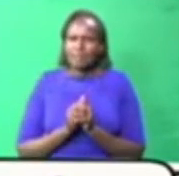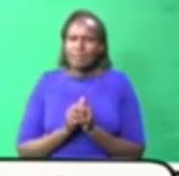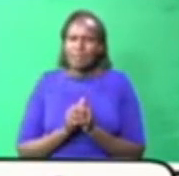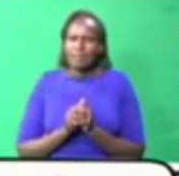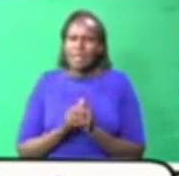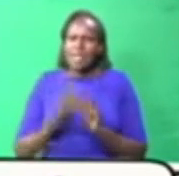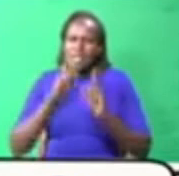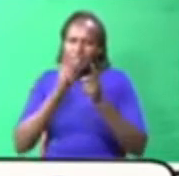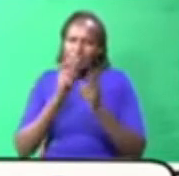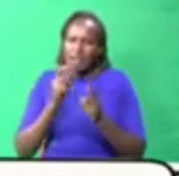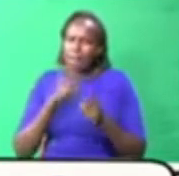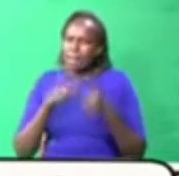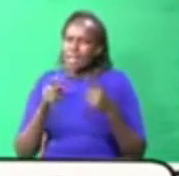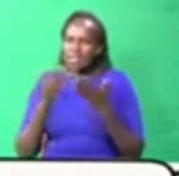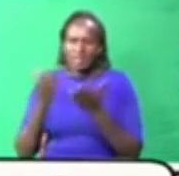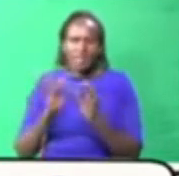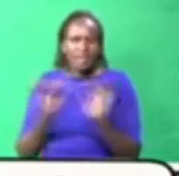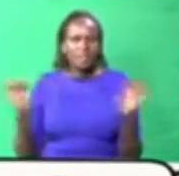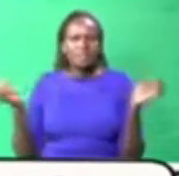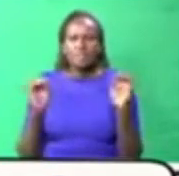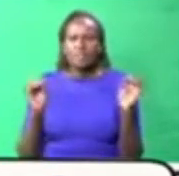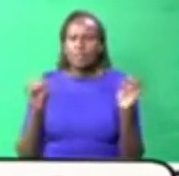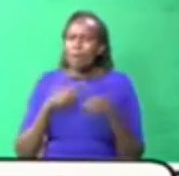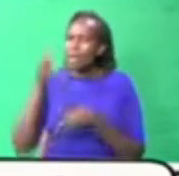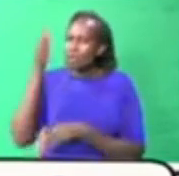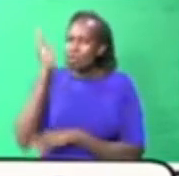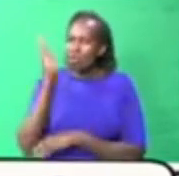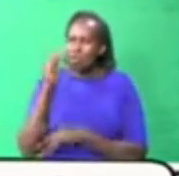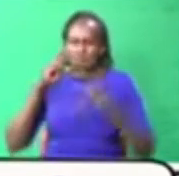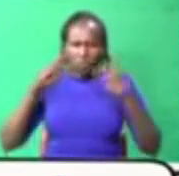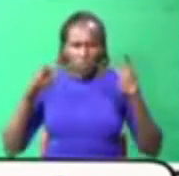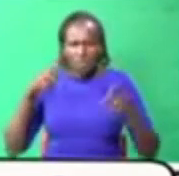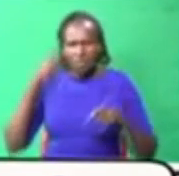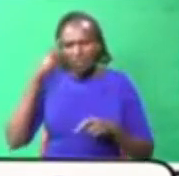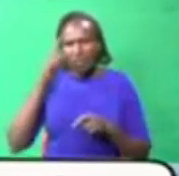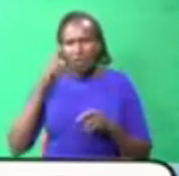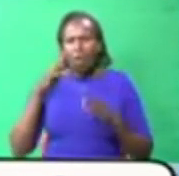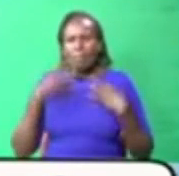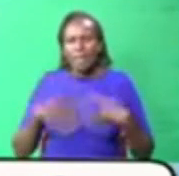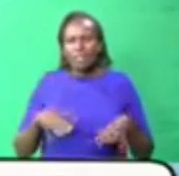giftings, but they are not available. But God is looking for an available